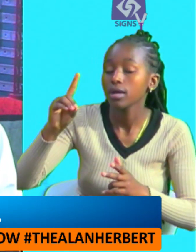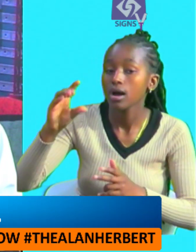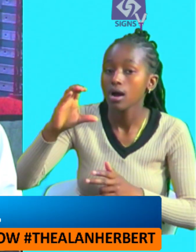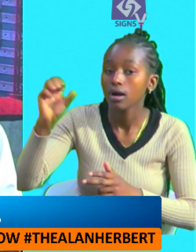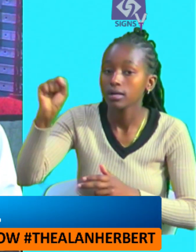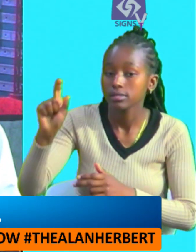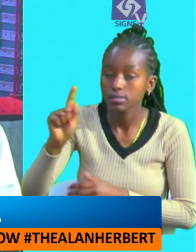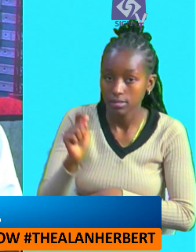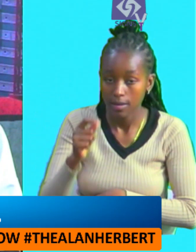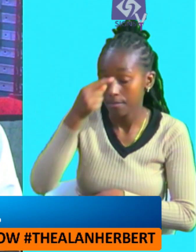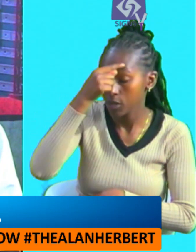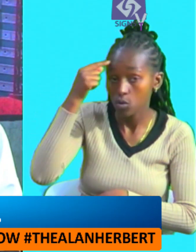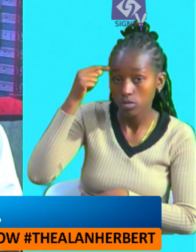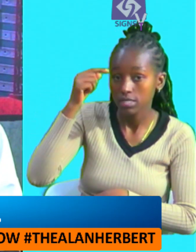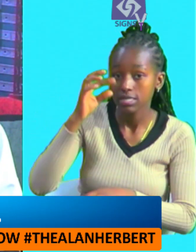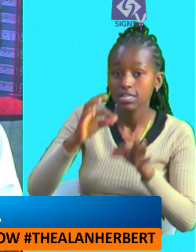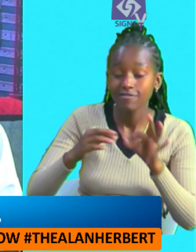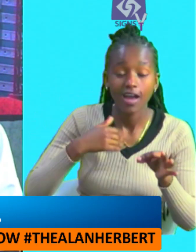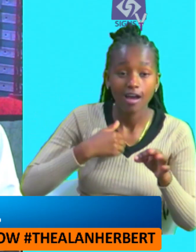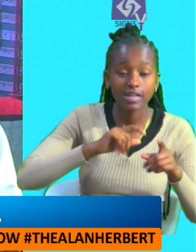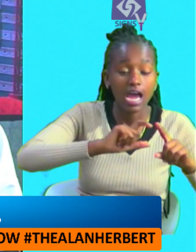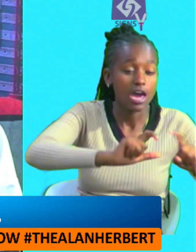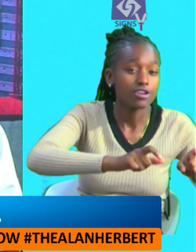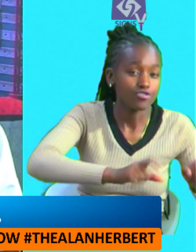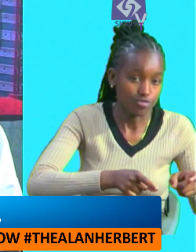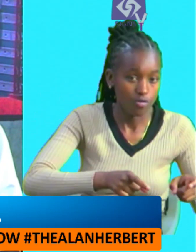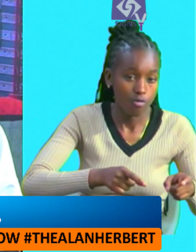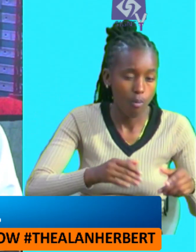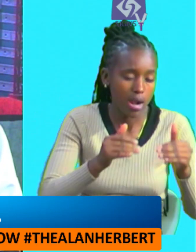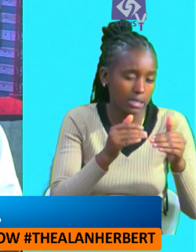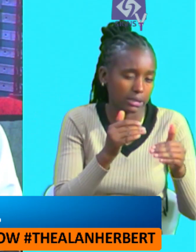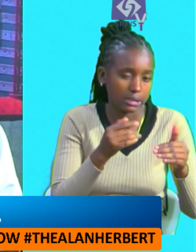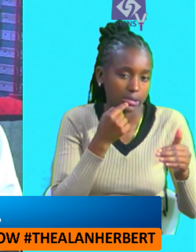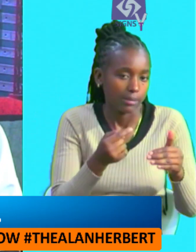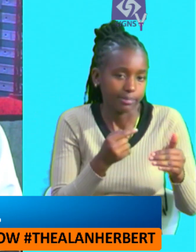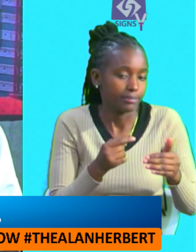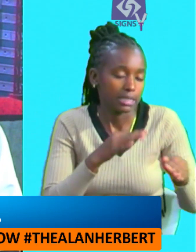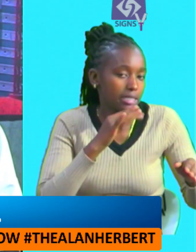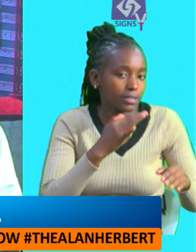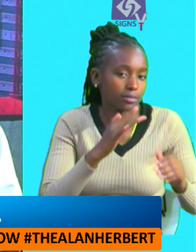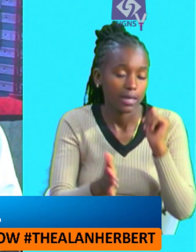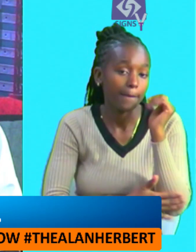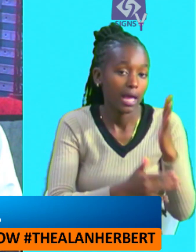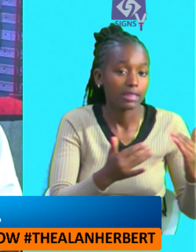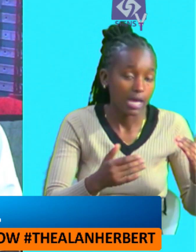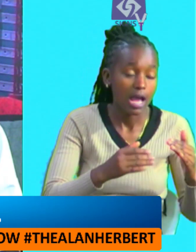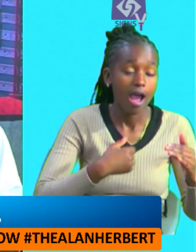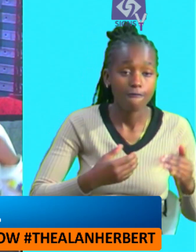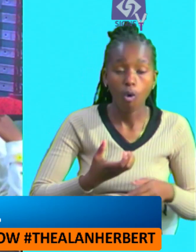hivyo kwa tu hapo na inakuanga imeshikwa na nini? Inaitwa aje? Boom arm. Hiyo. Si unaona vile hiyo kitu